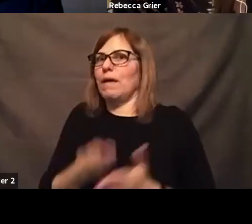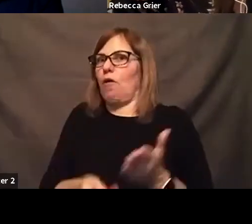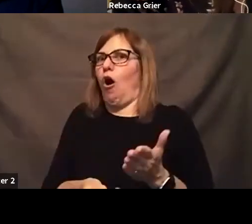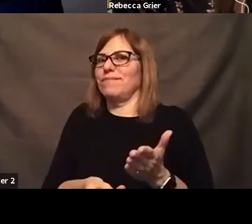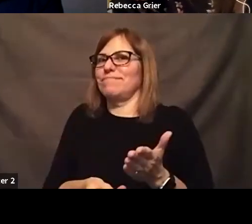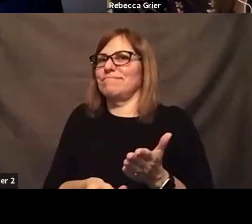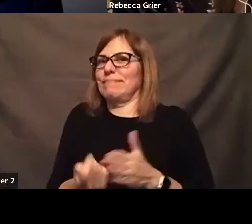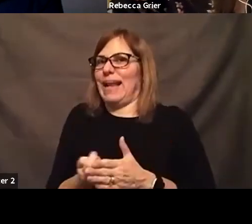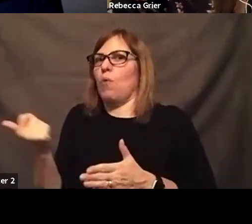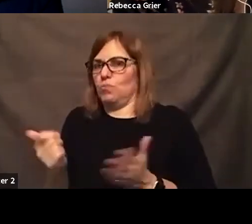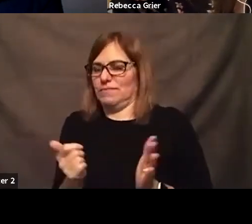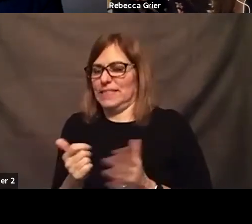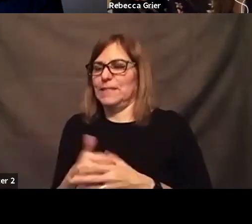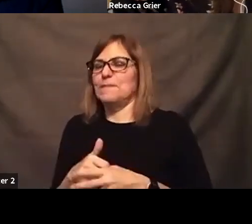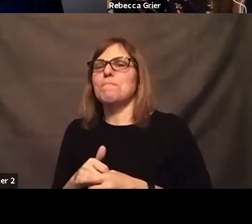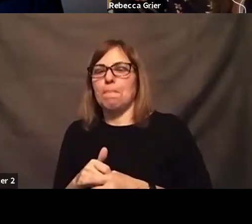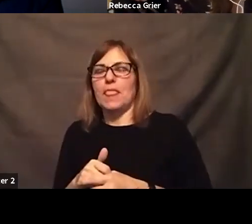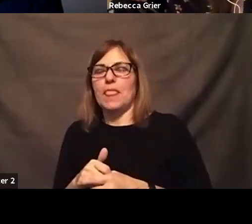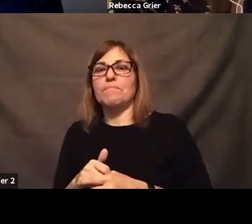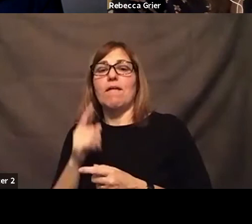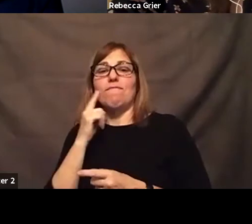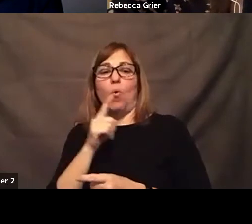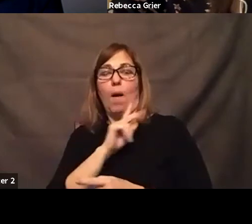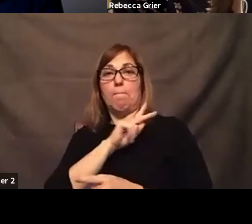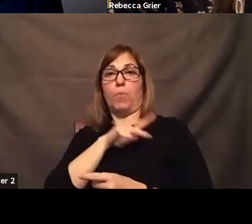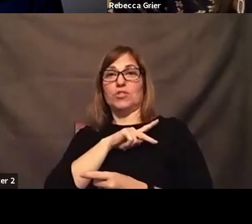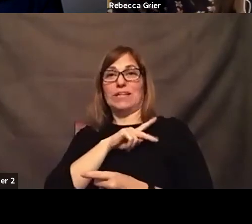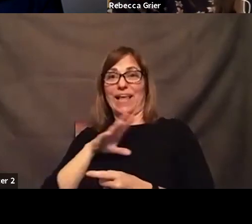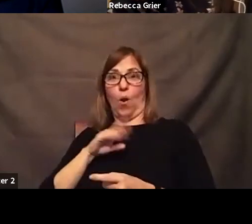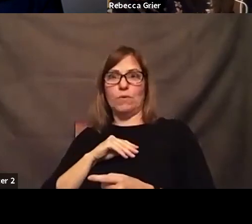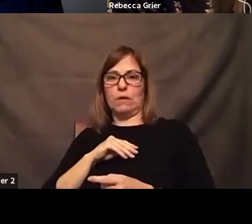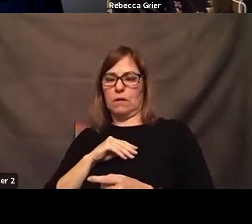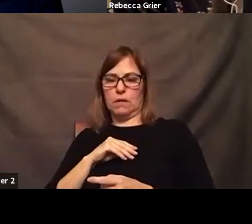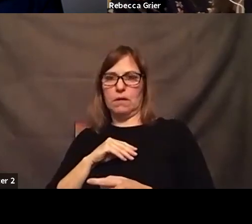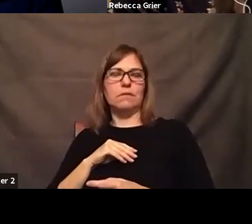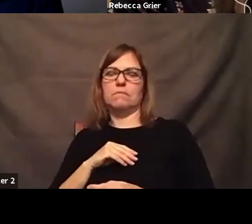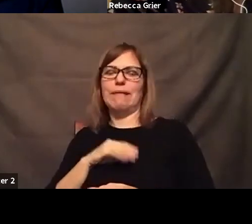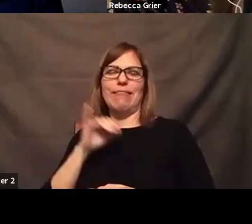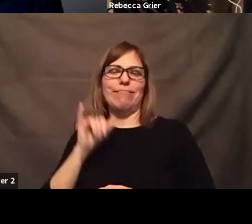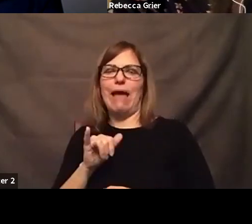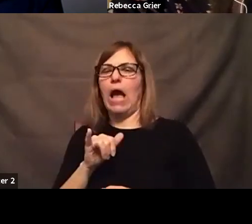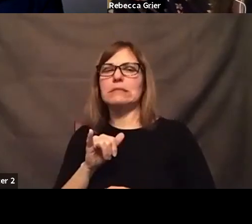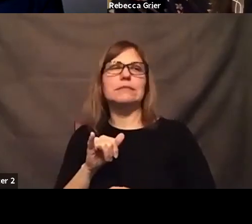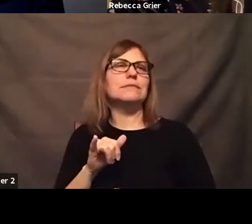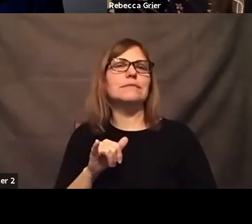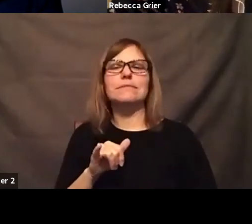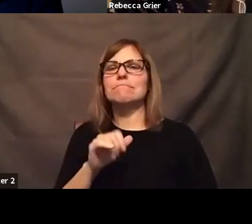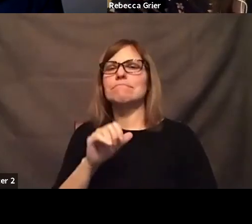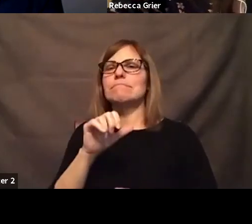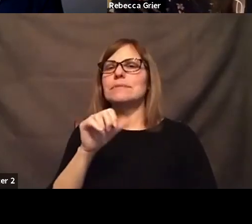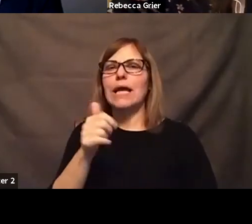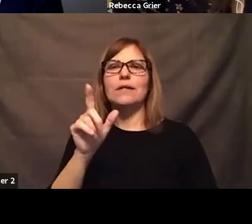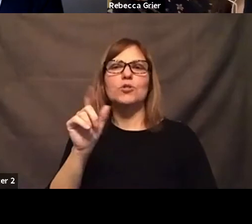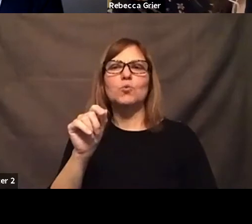And in terms of personally owned, that's decades away. These vehicles are going